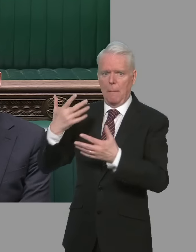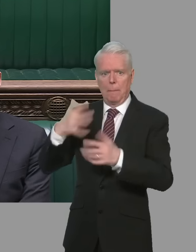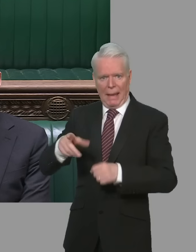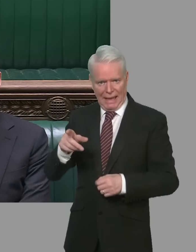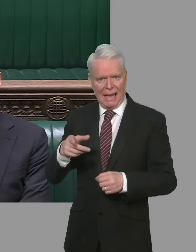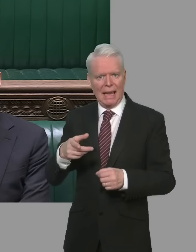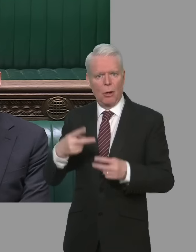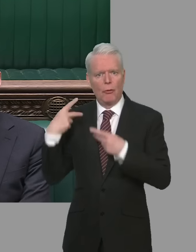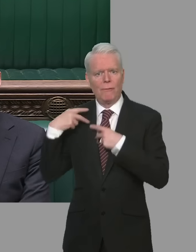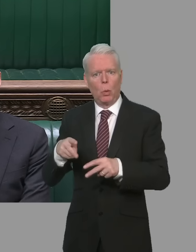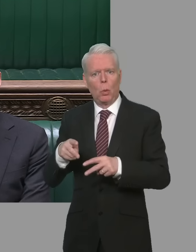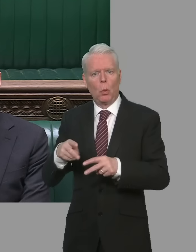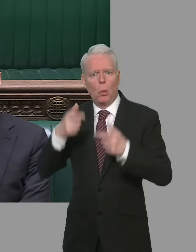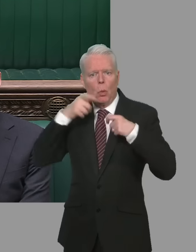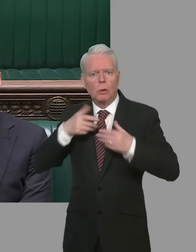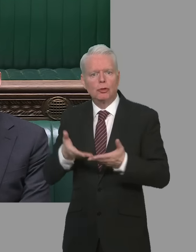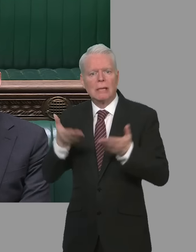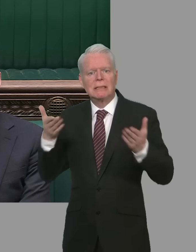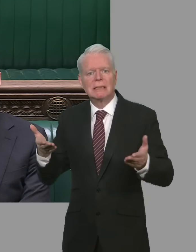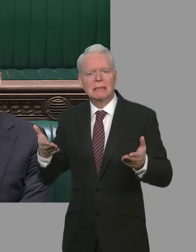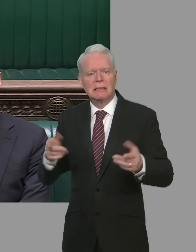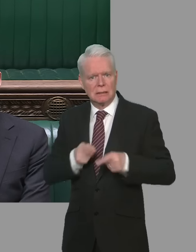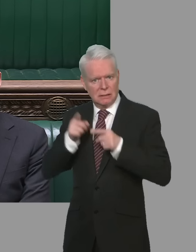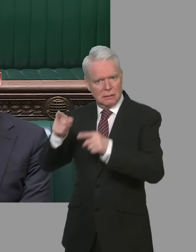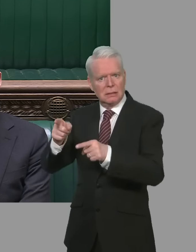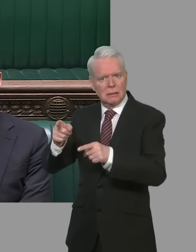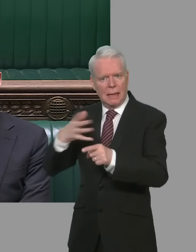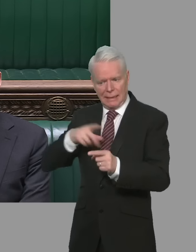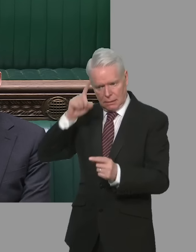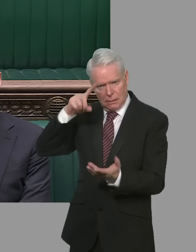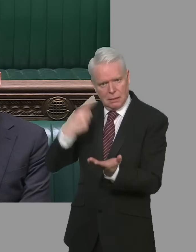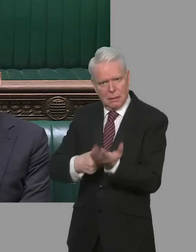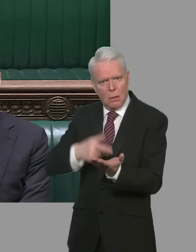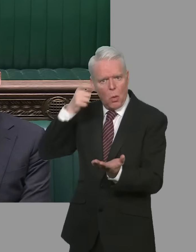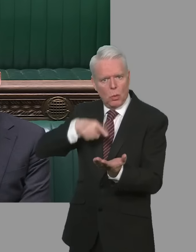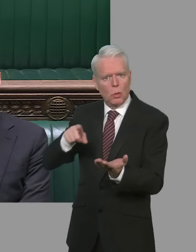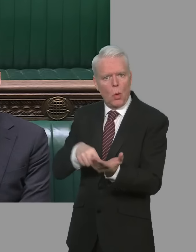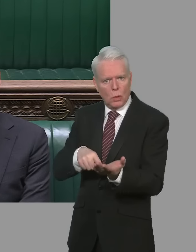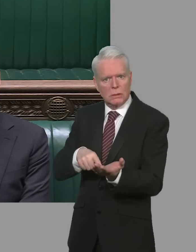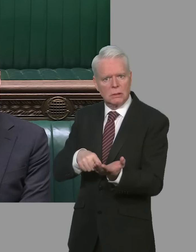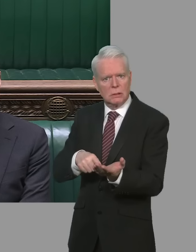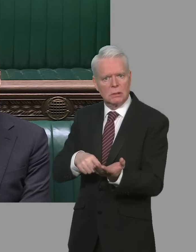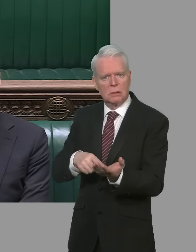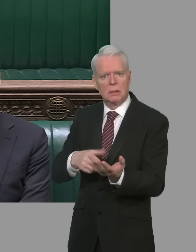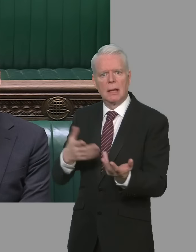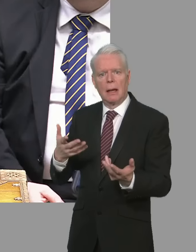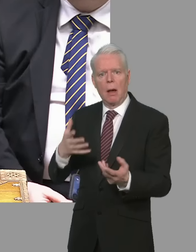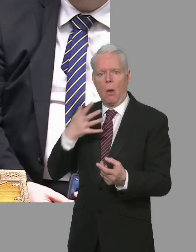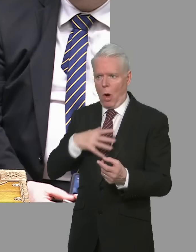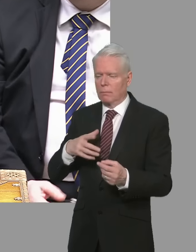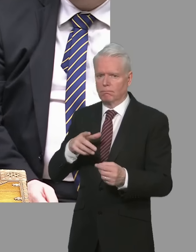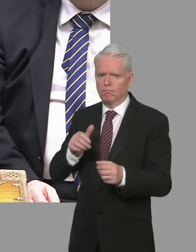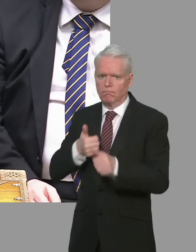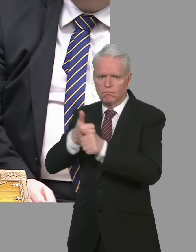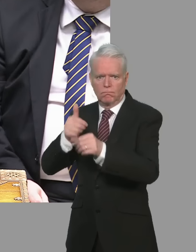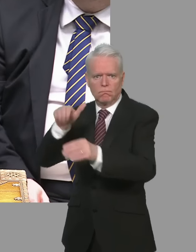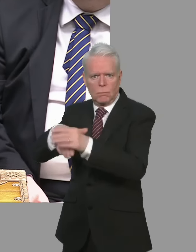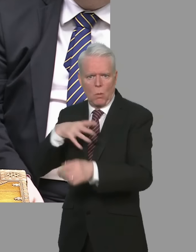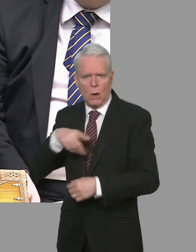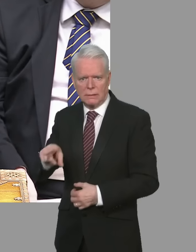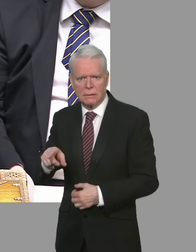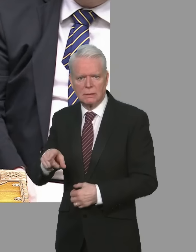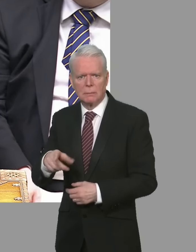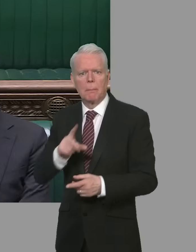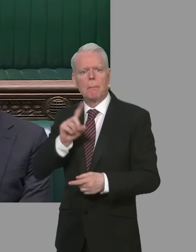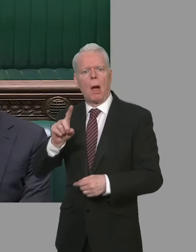the original judge said in throwing out the case, that given the fact that the inquest found that the